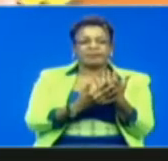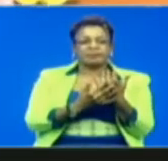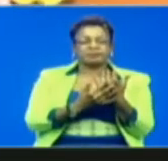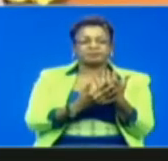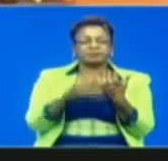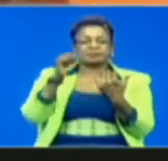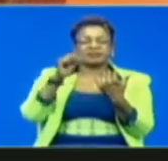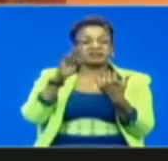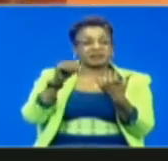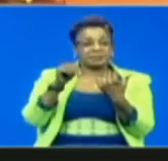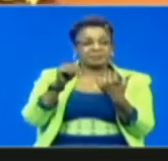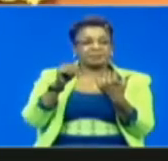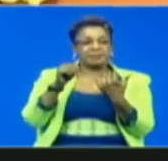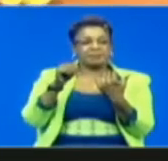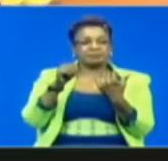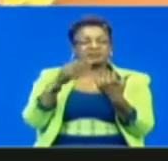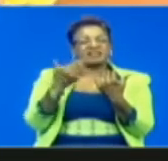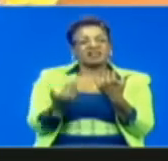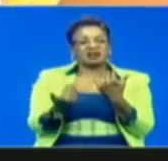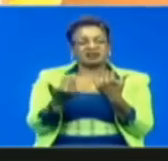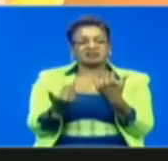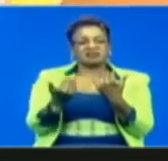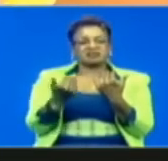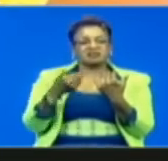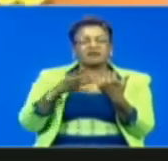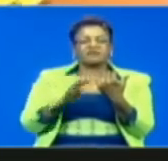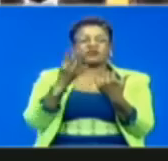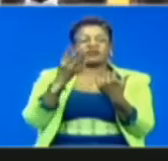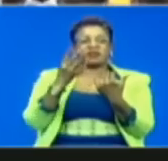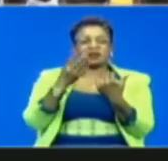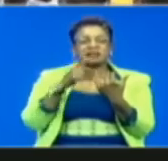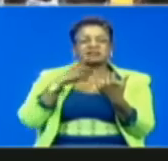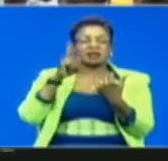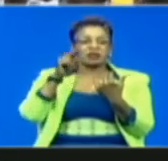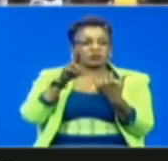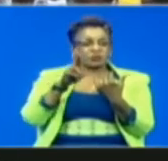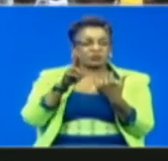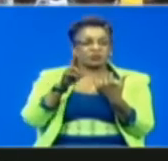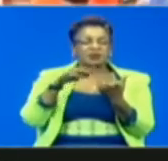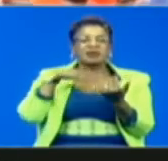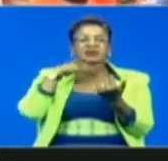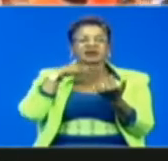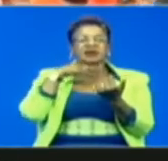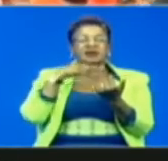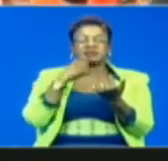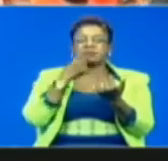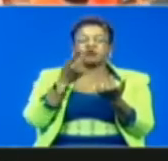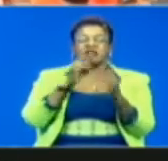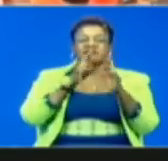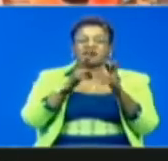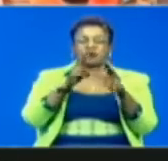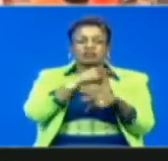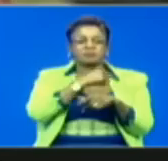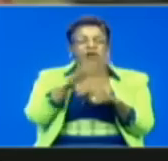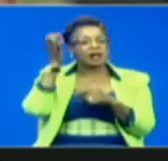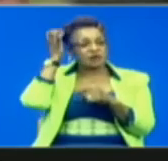Sam Wekesa, who was the youngest and fourth-year student at Kenyatta University, died at Moi Referral Hospital,